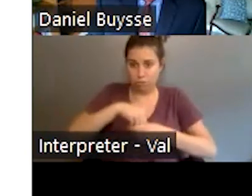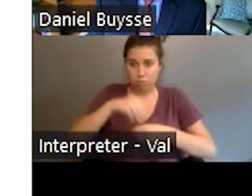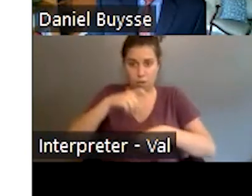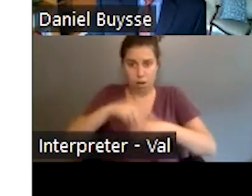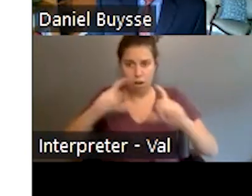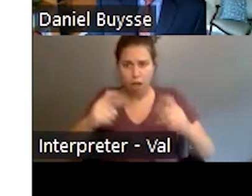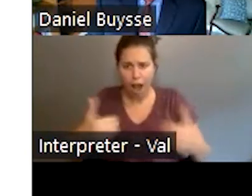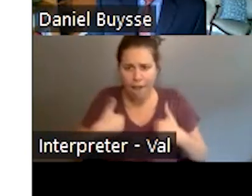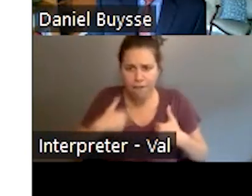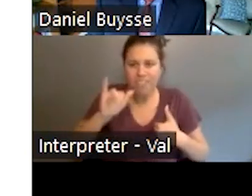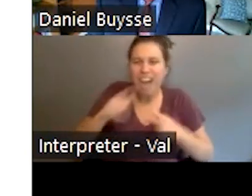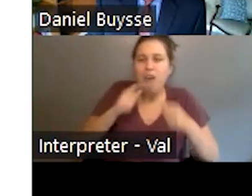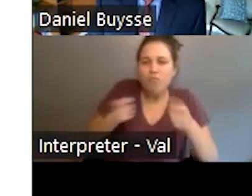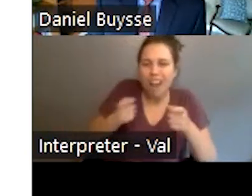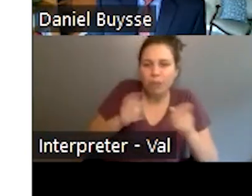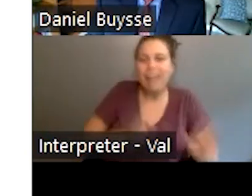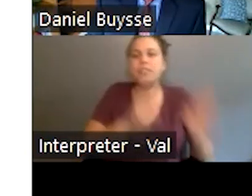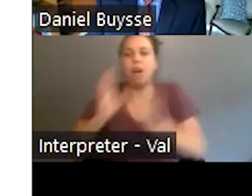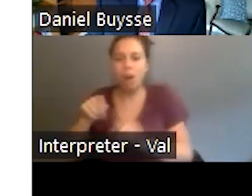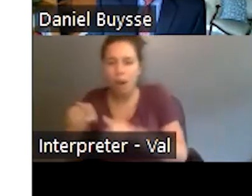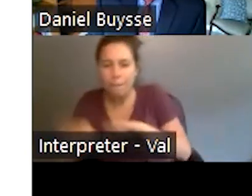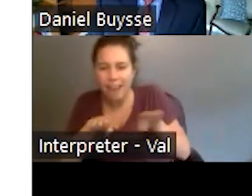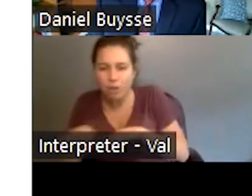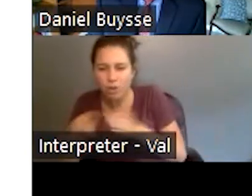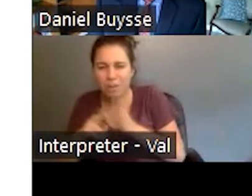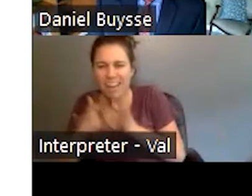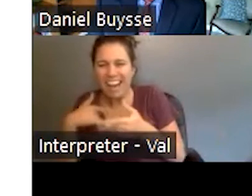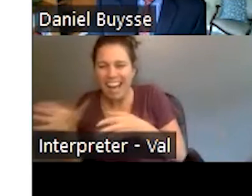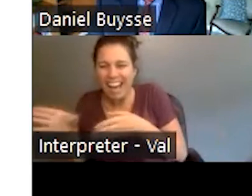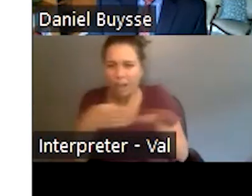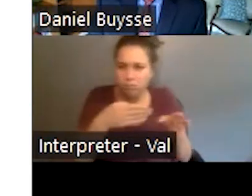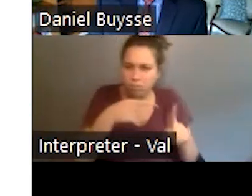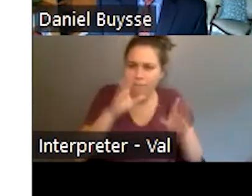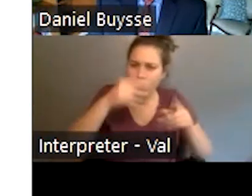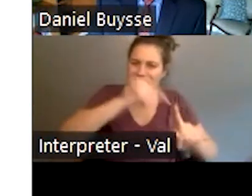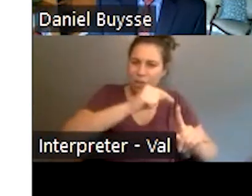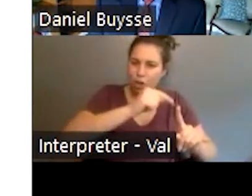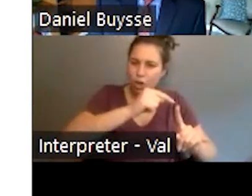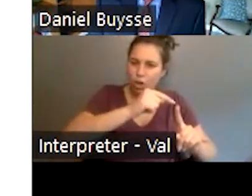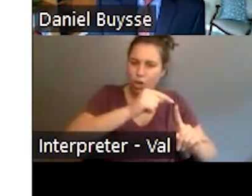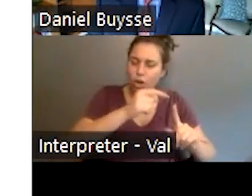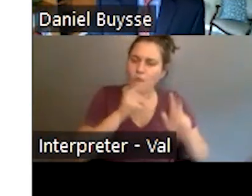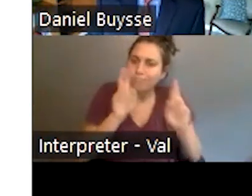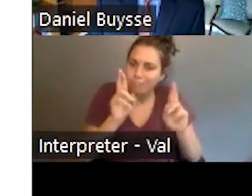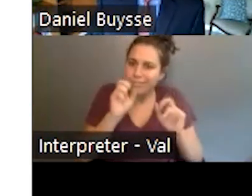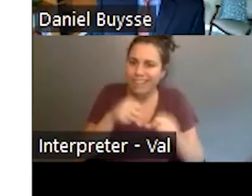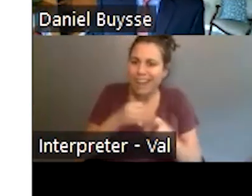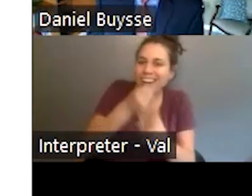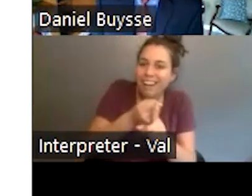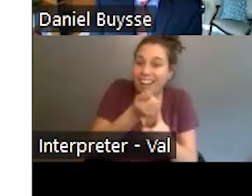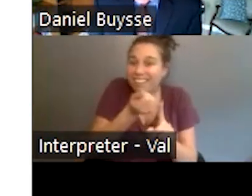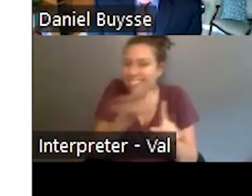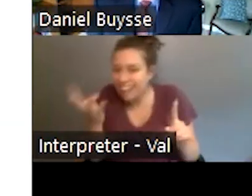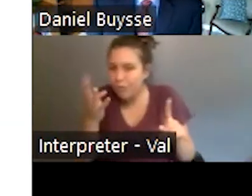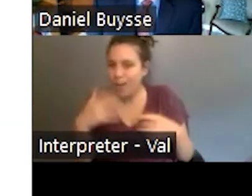behaviors, could we focus our interventions here in order to affect multiple health